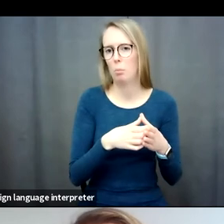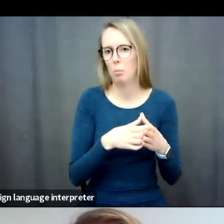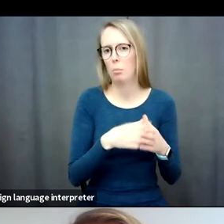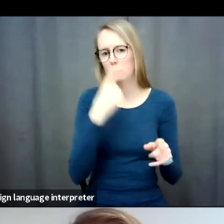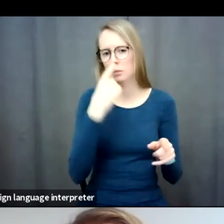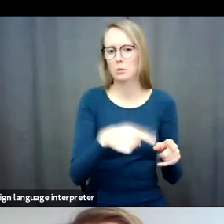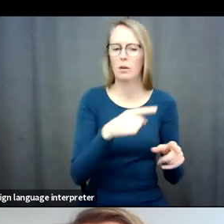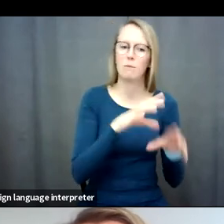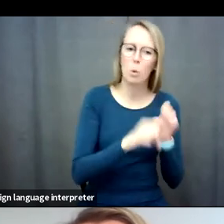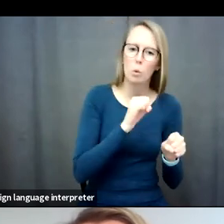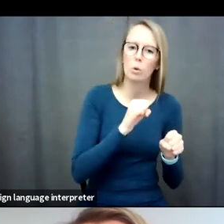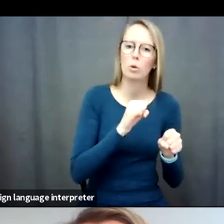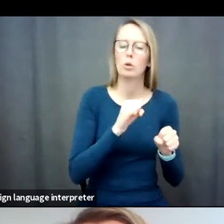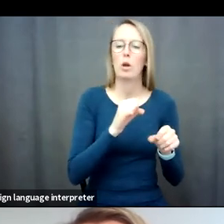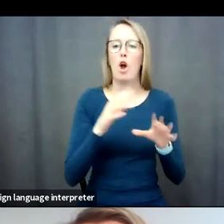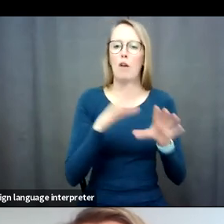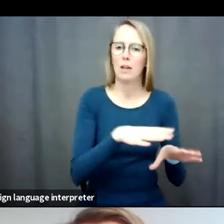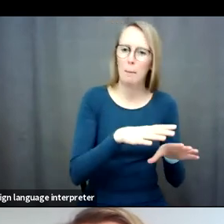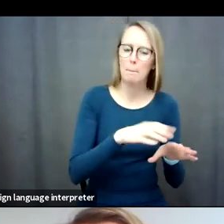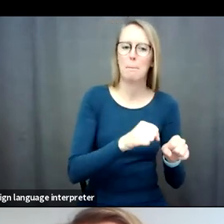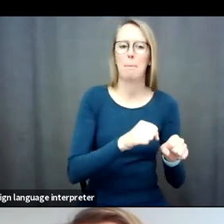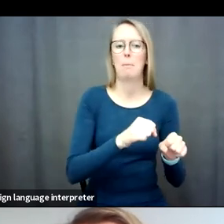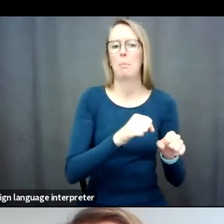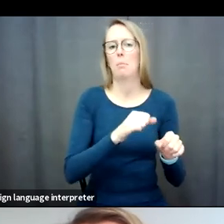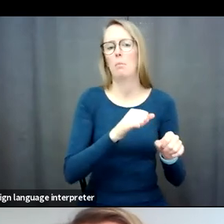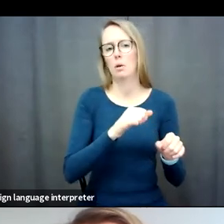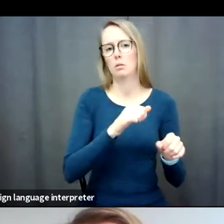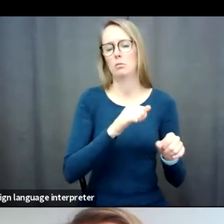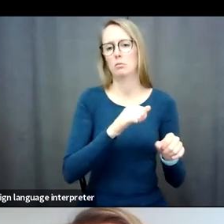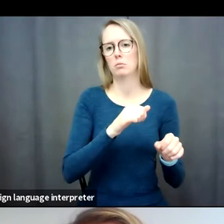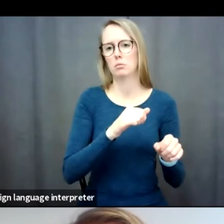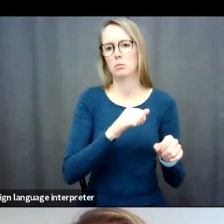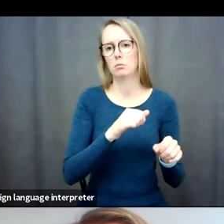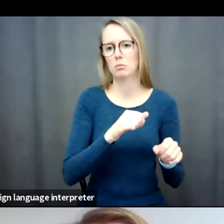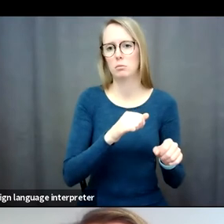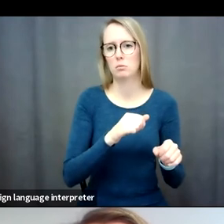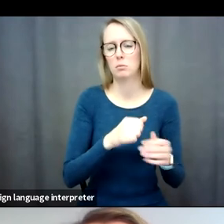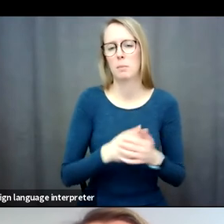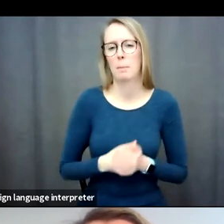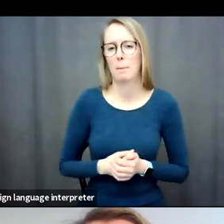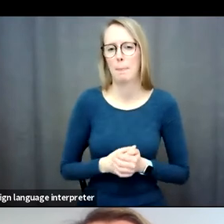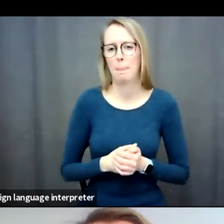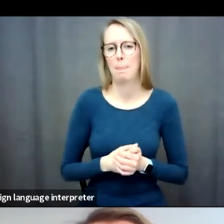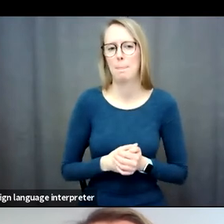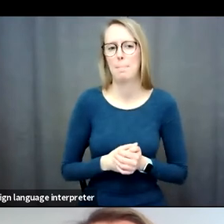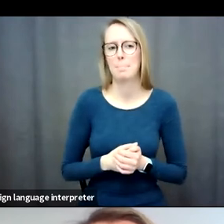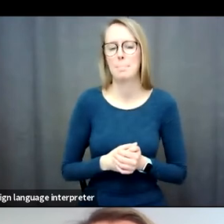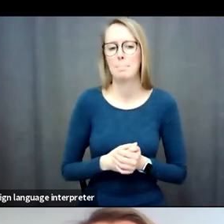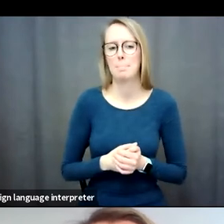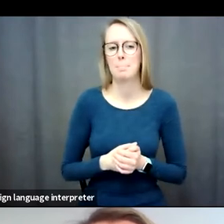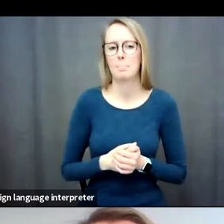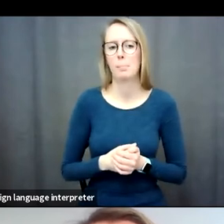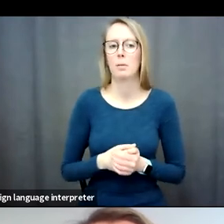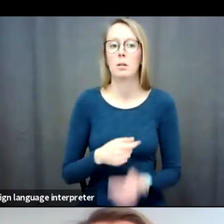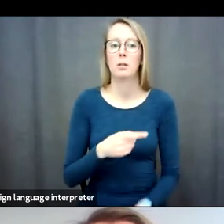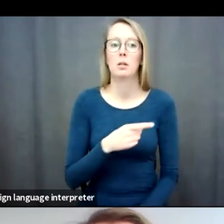violence and abuse, of course, and for other lacks in services. So we think a